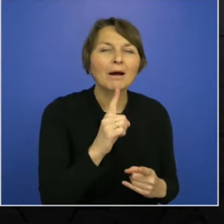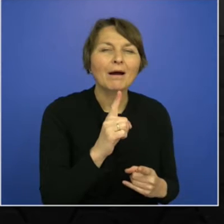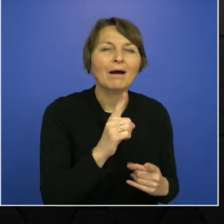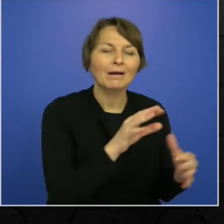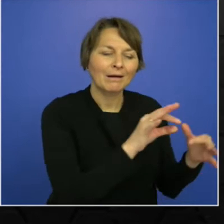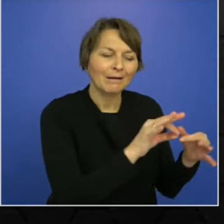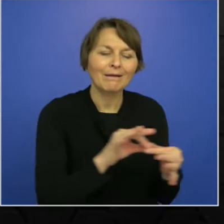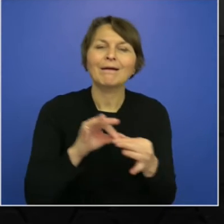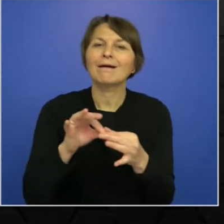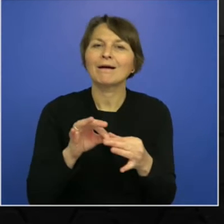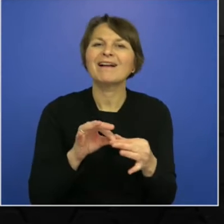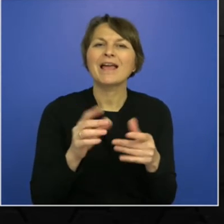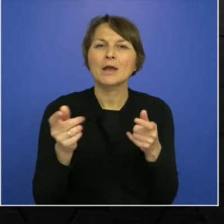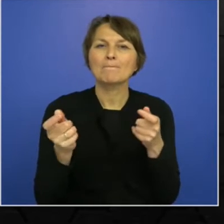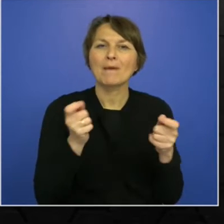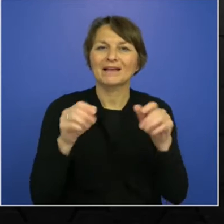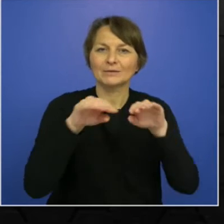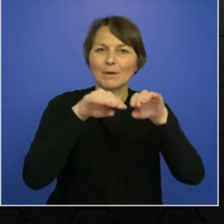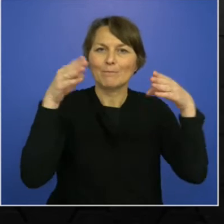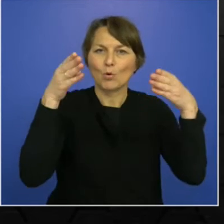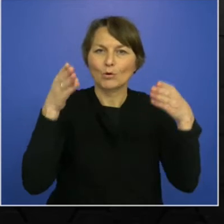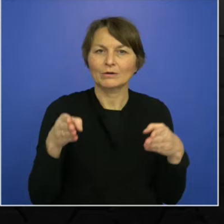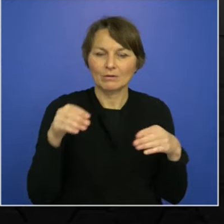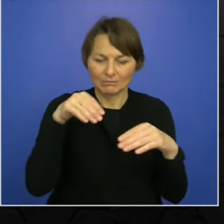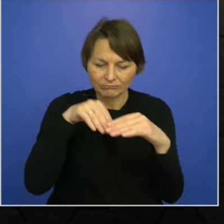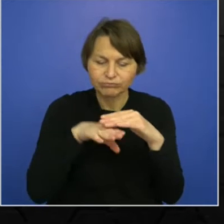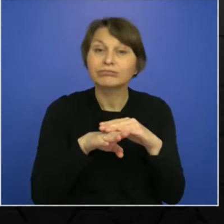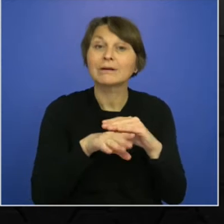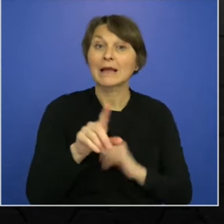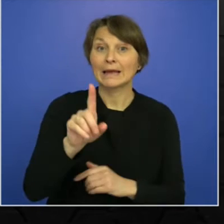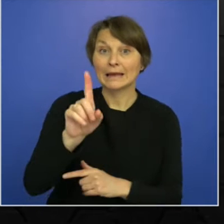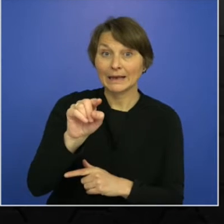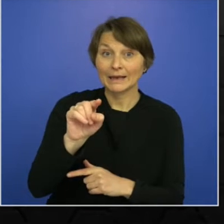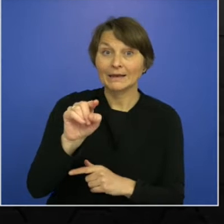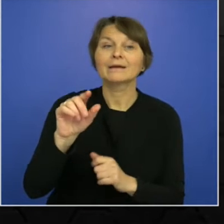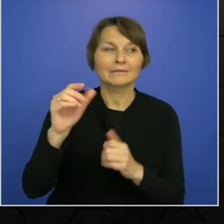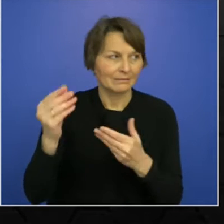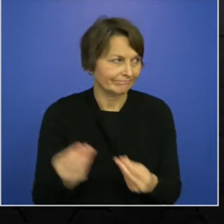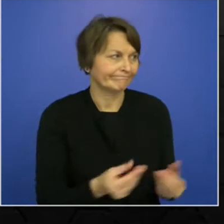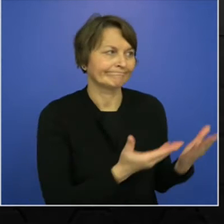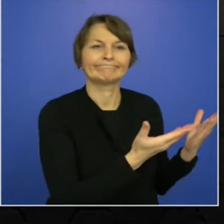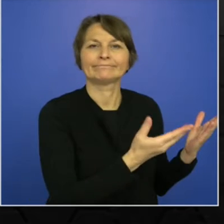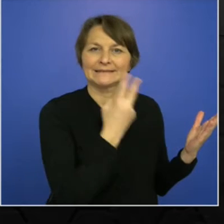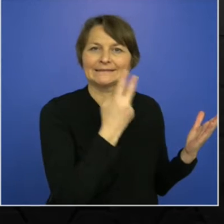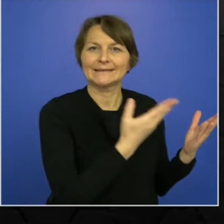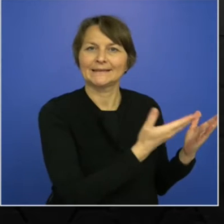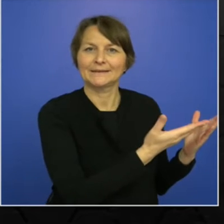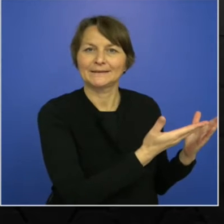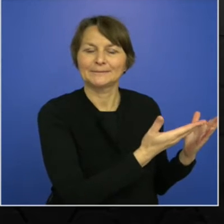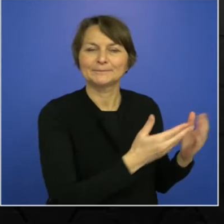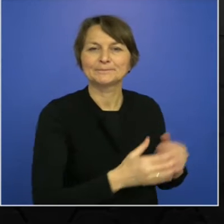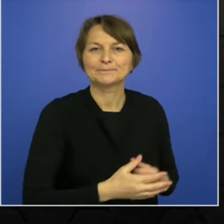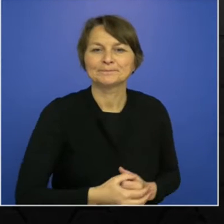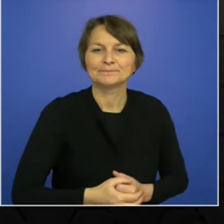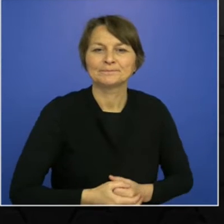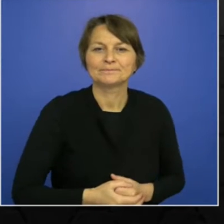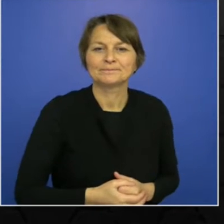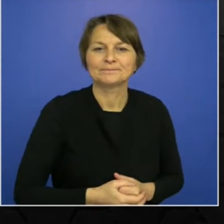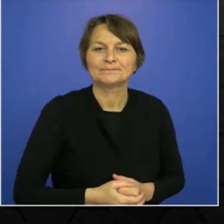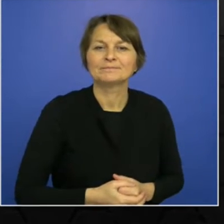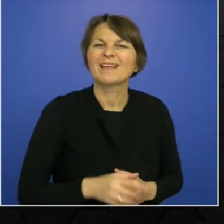if you click on that, you go to the management portal where you can start experimenting and actually building your bot.